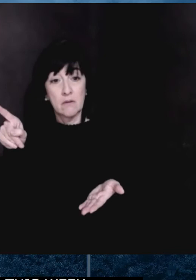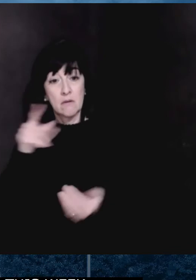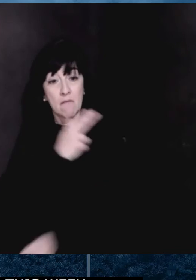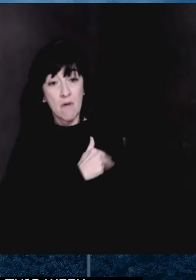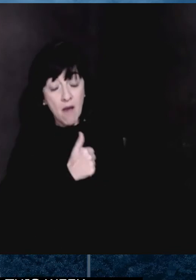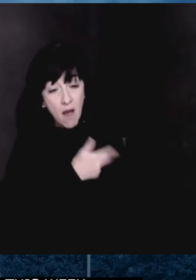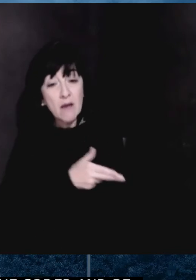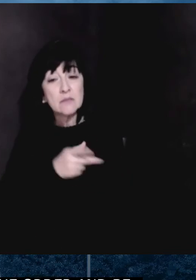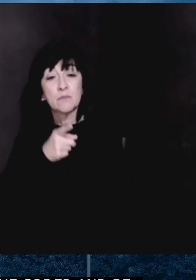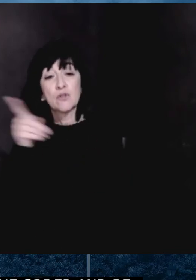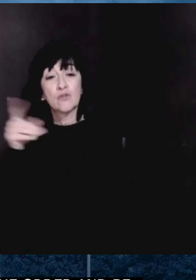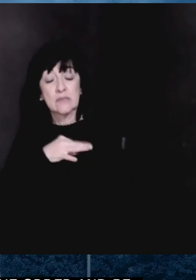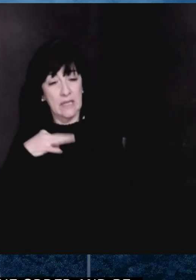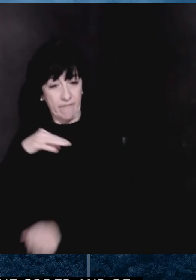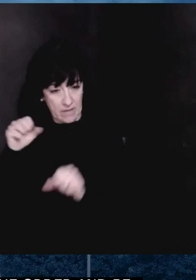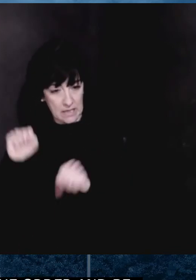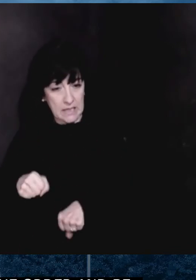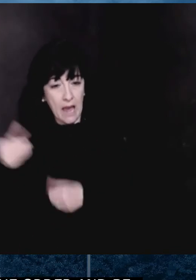retired